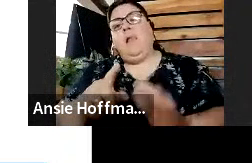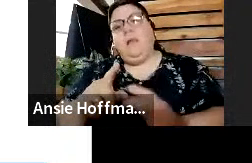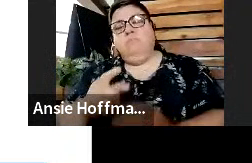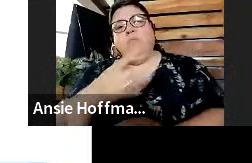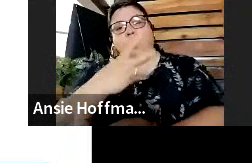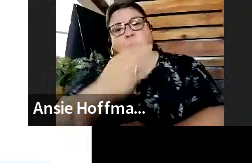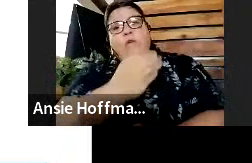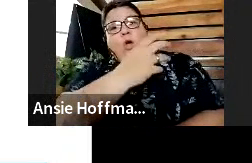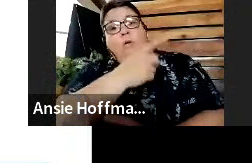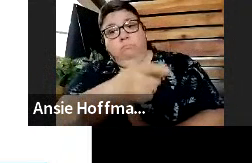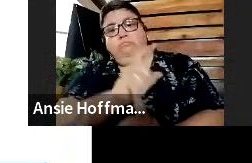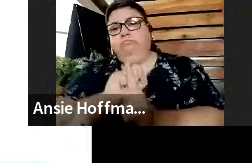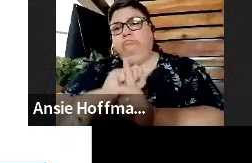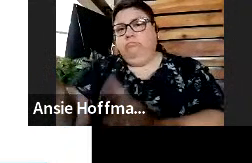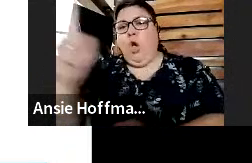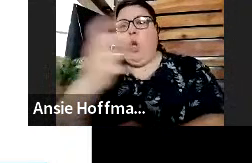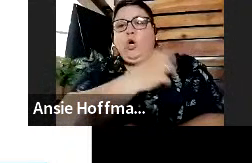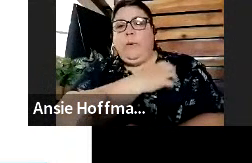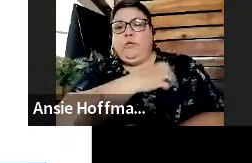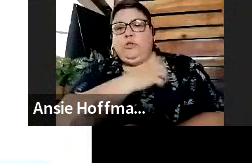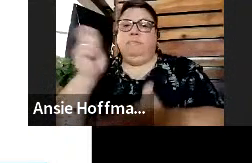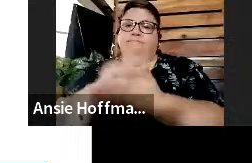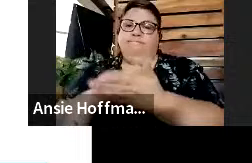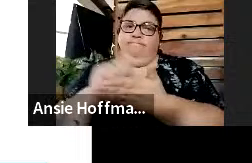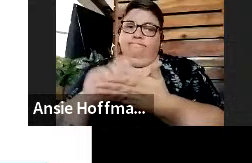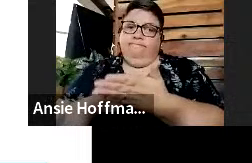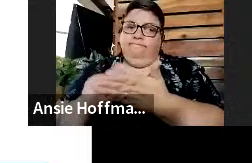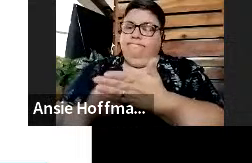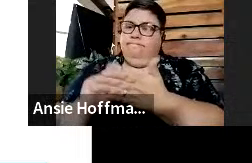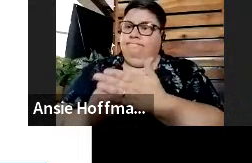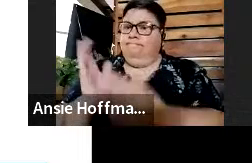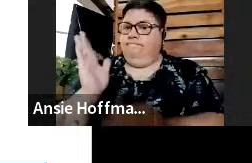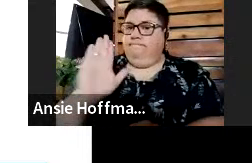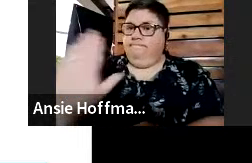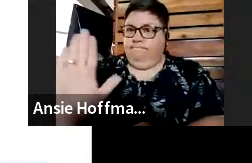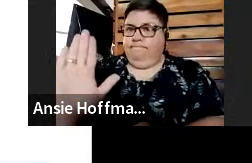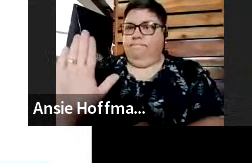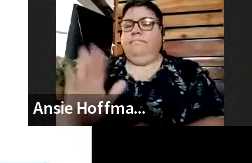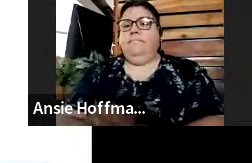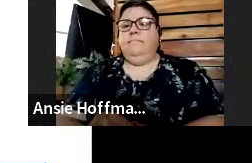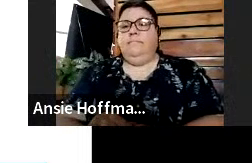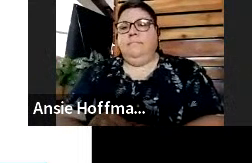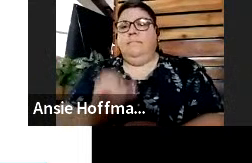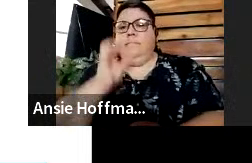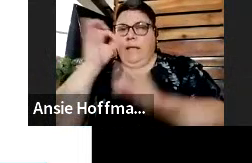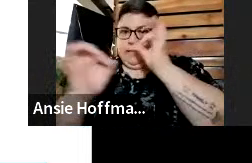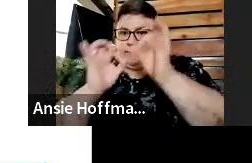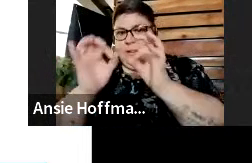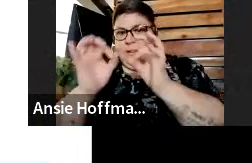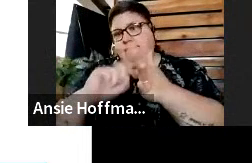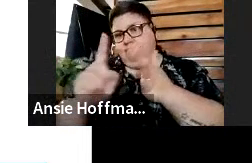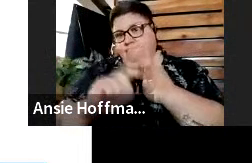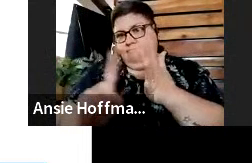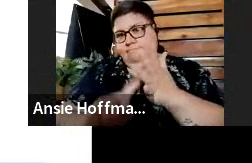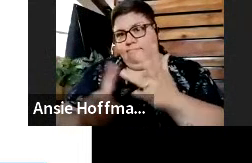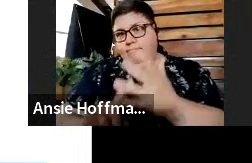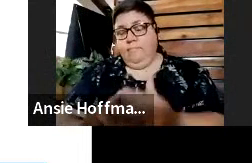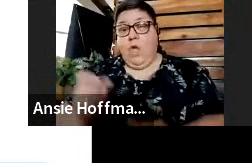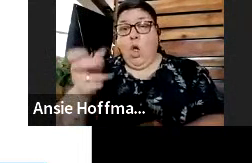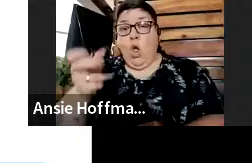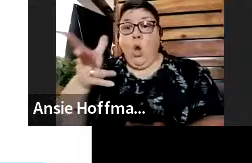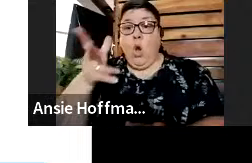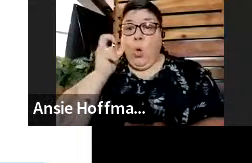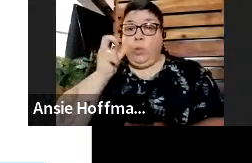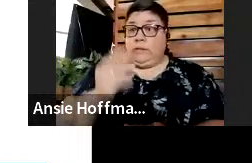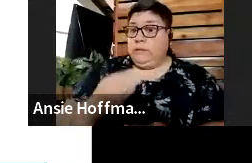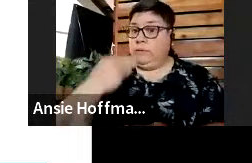notice in writing prior to instituting these legal proceedings. The notice must be given